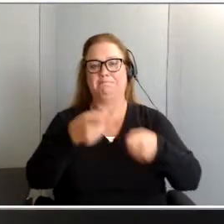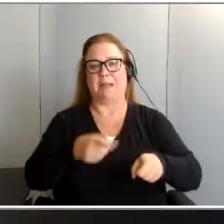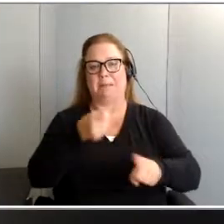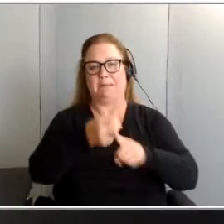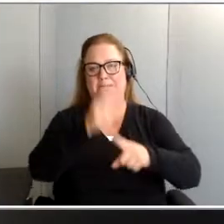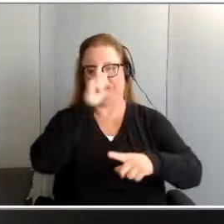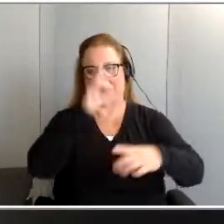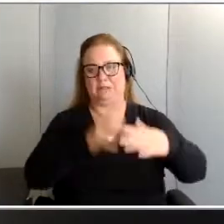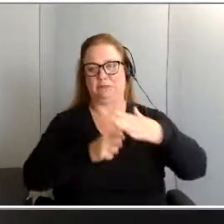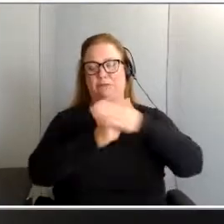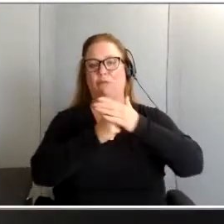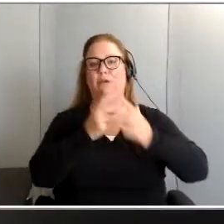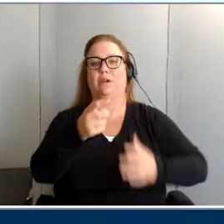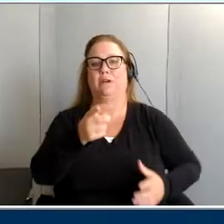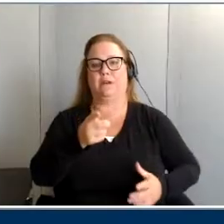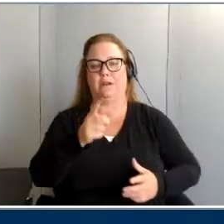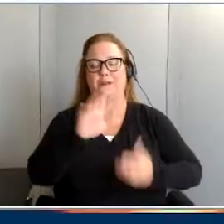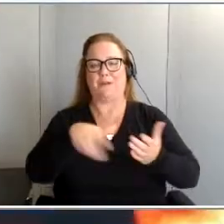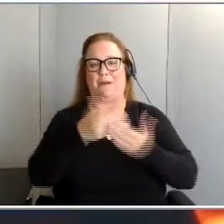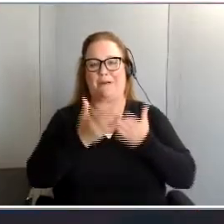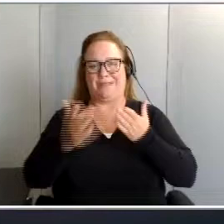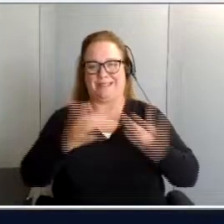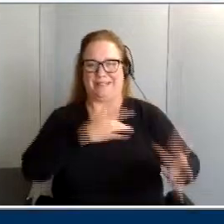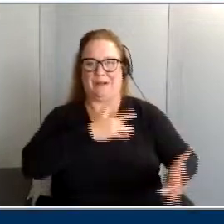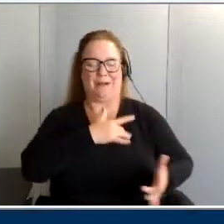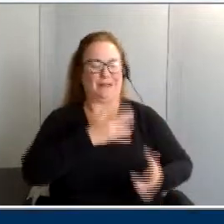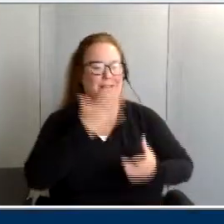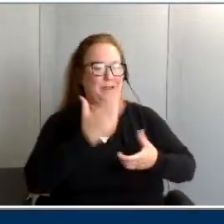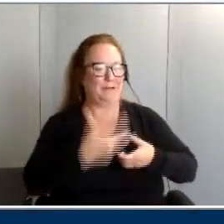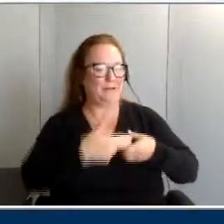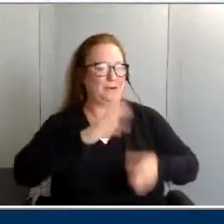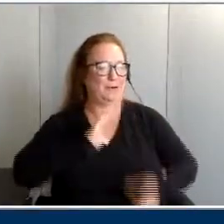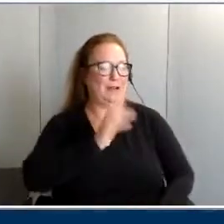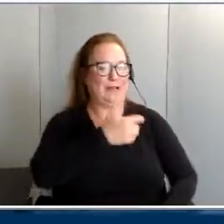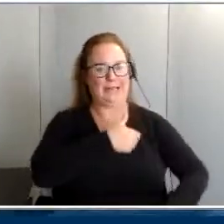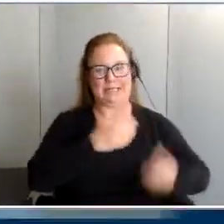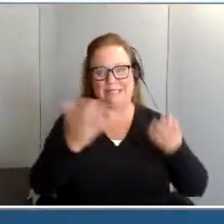morning's All Things Heart. Thank you for joining us here.